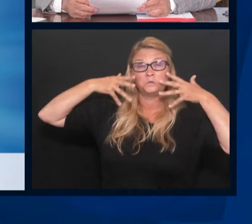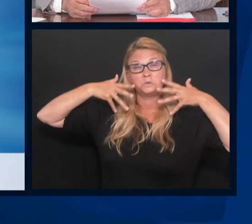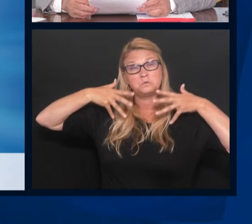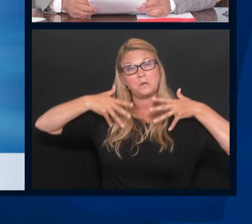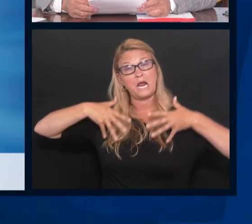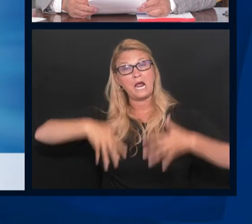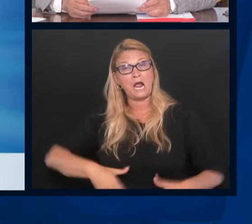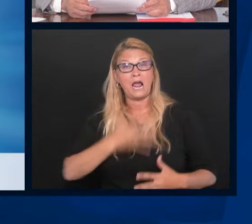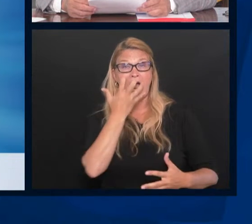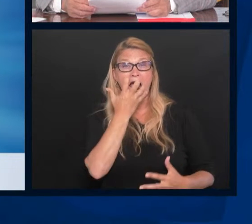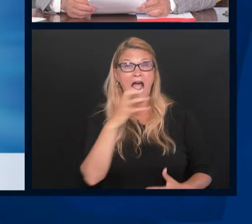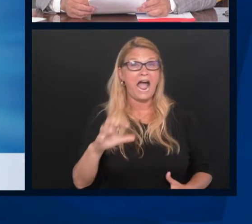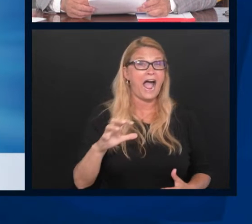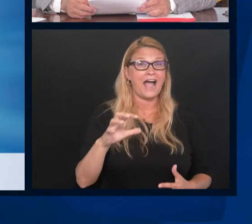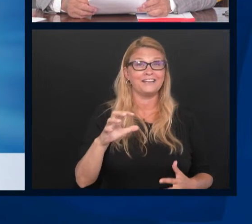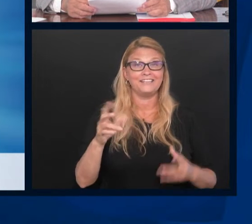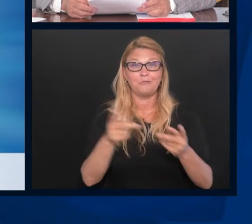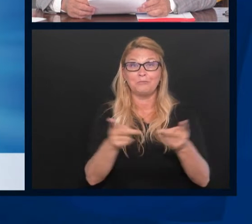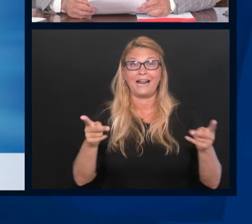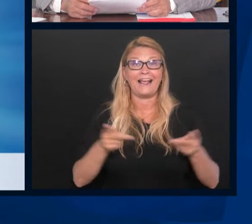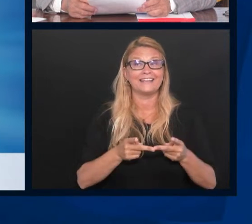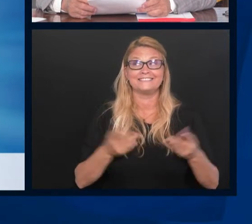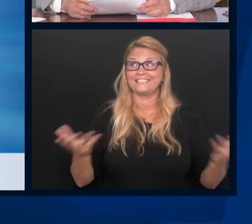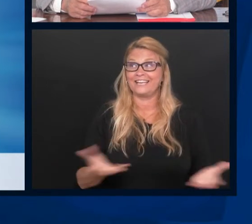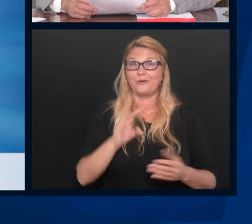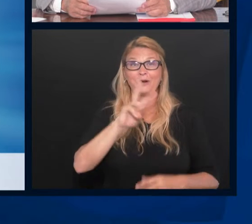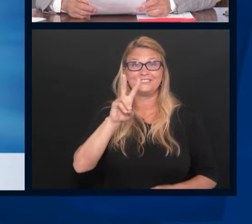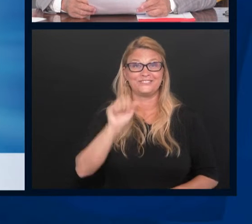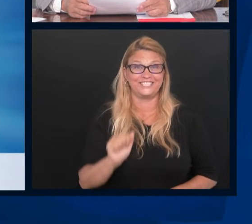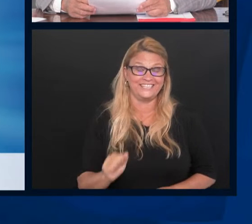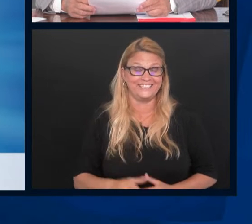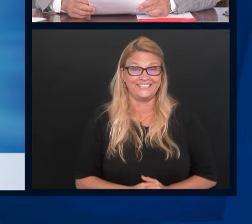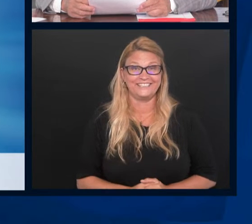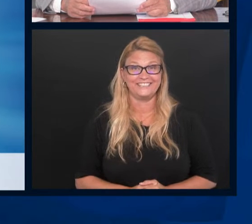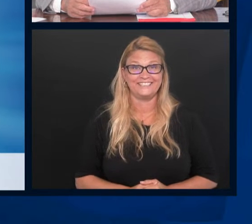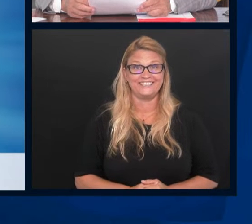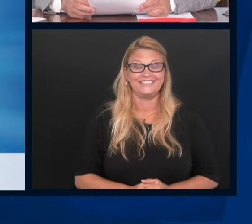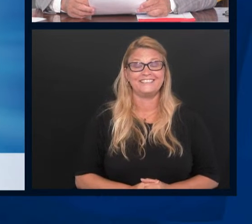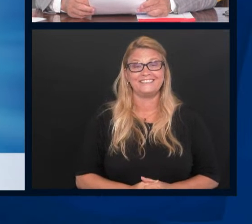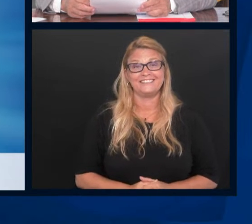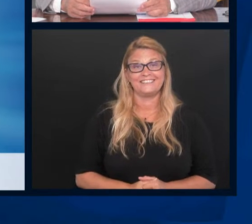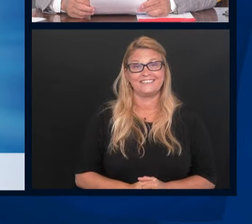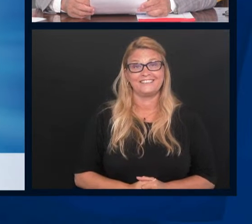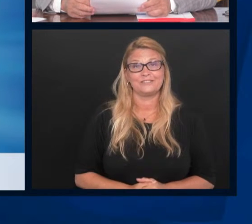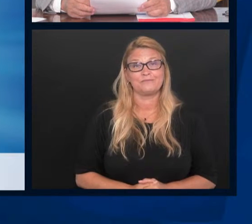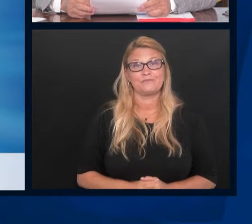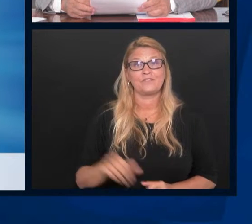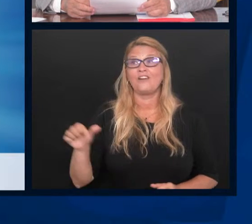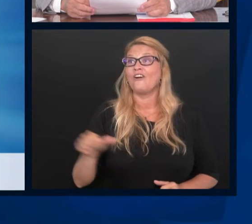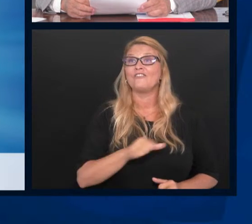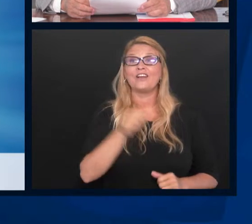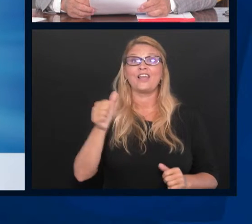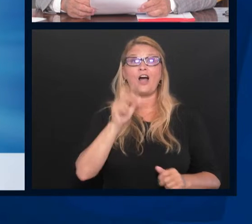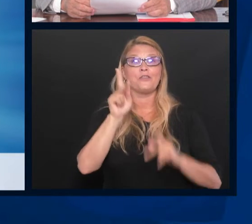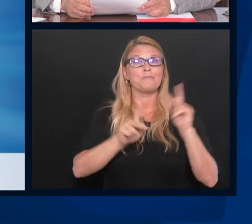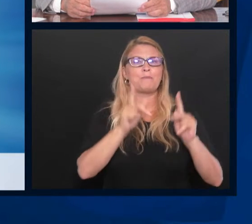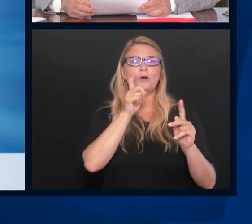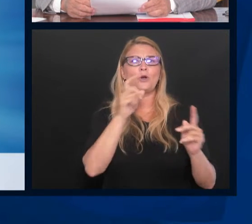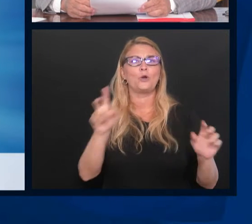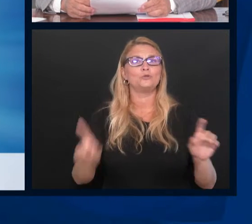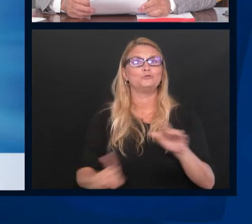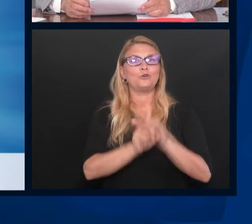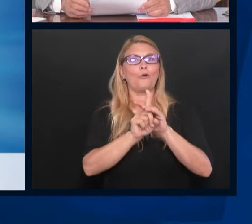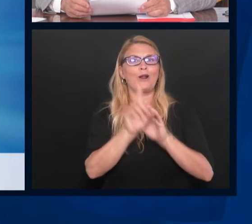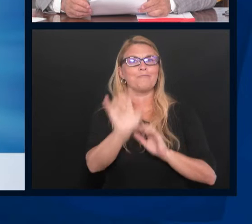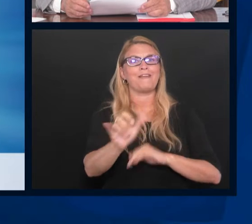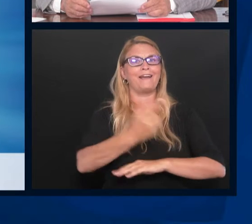probably were in the hottest place in West Virginia on that day. And so for all those that came out, we had a great crowd and a